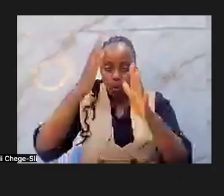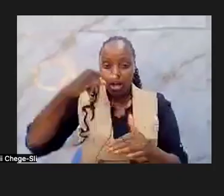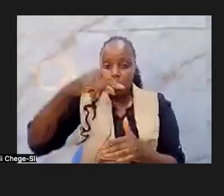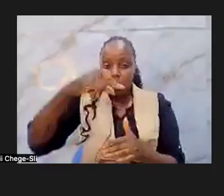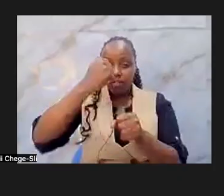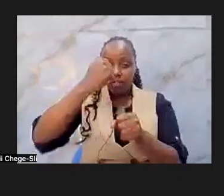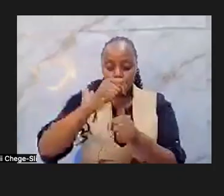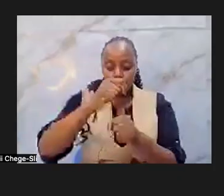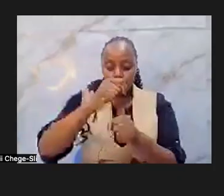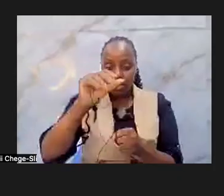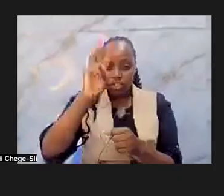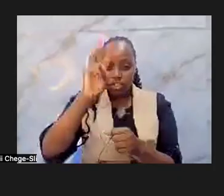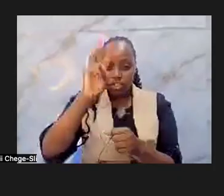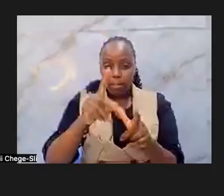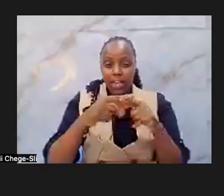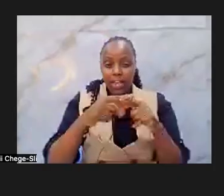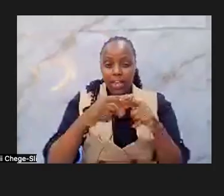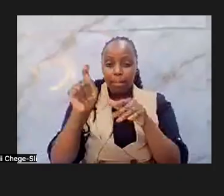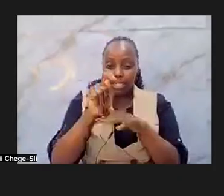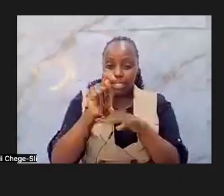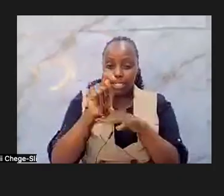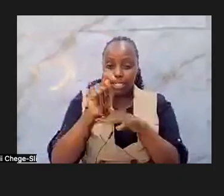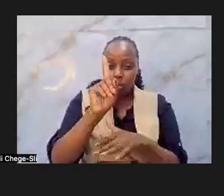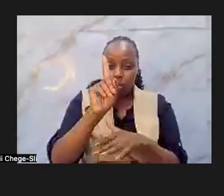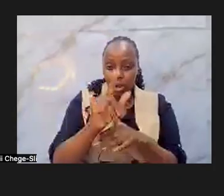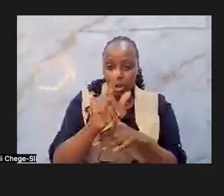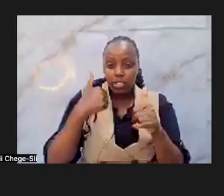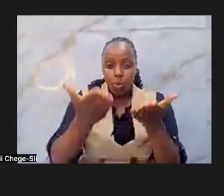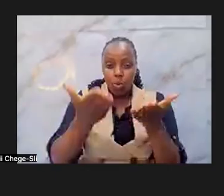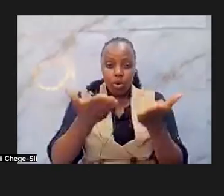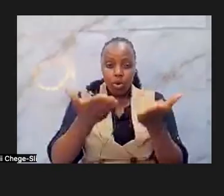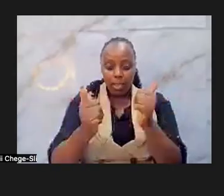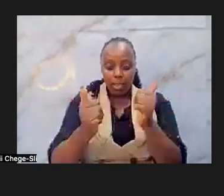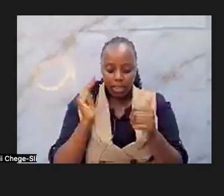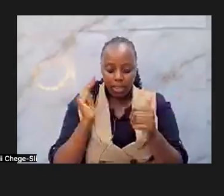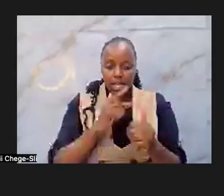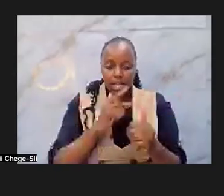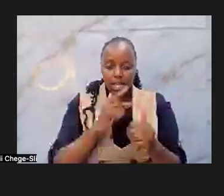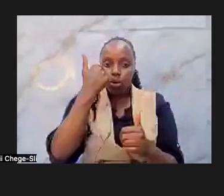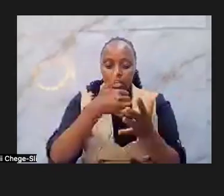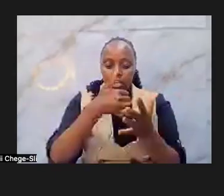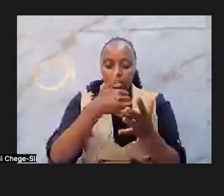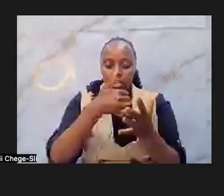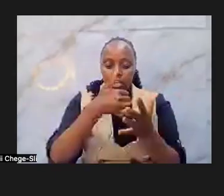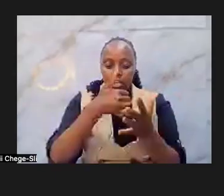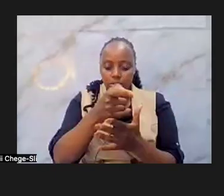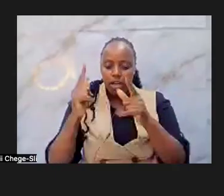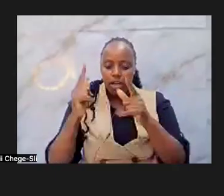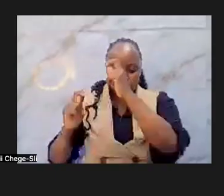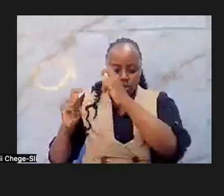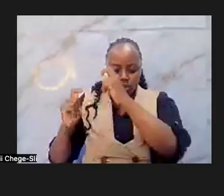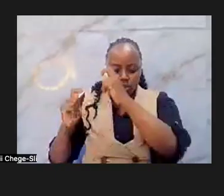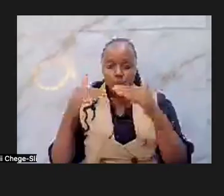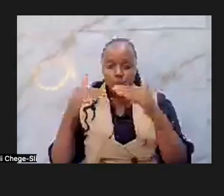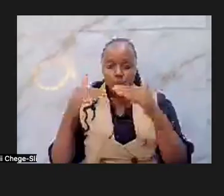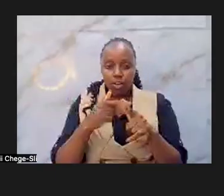actually we even compare and we ask who among the cutters, either a traditional cutter or a doctor, who is more qualified. A doctor would be